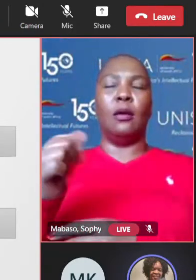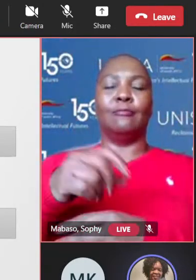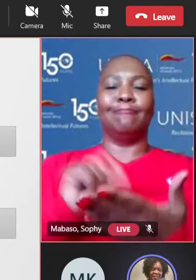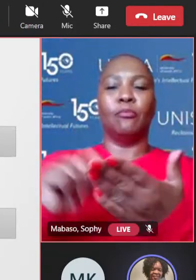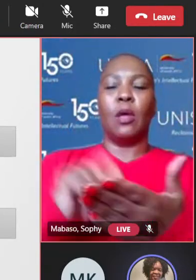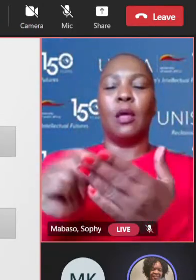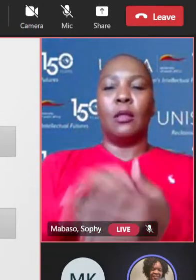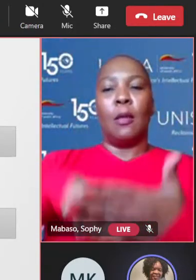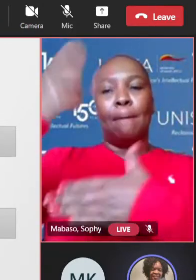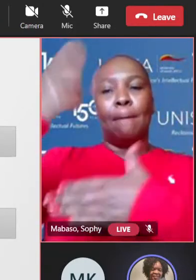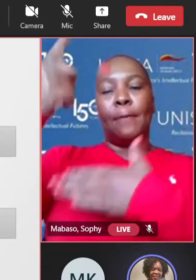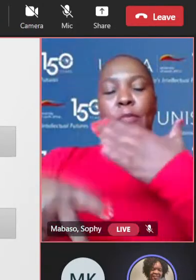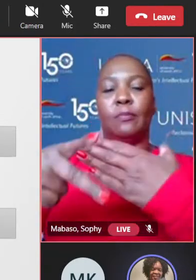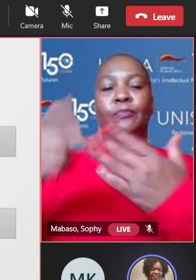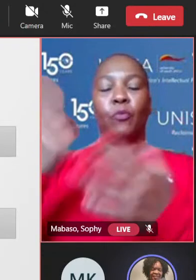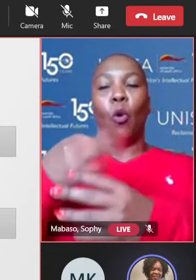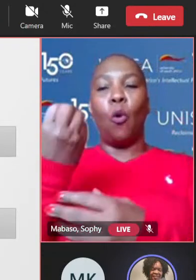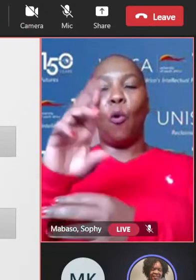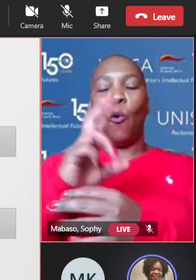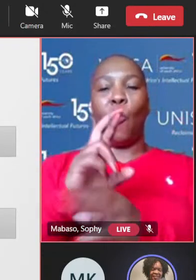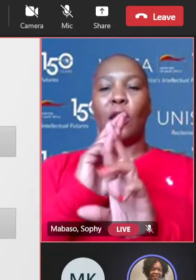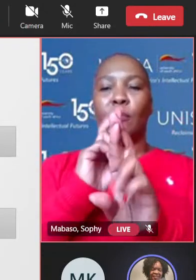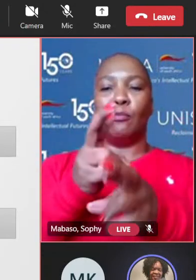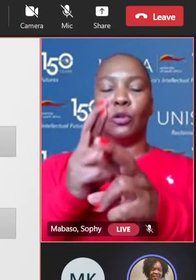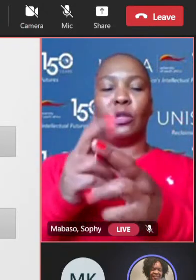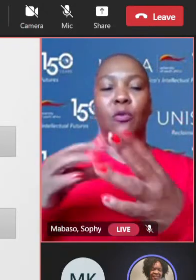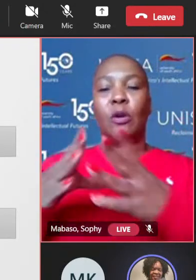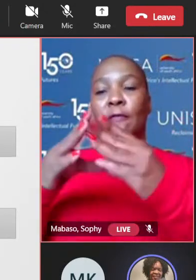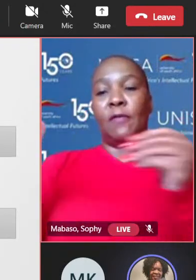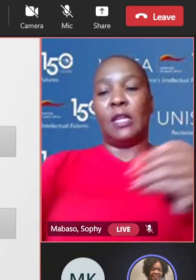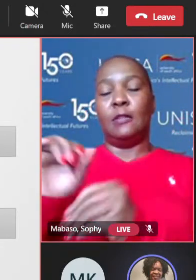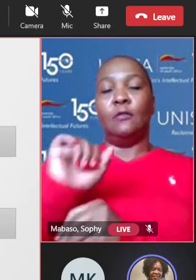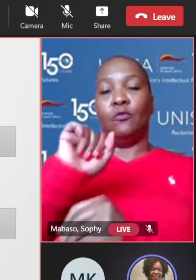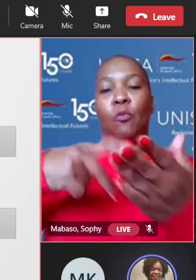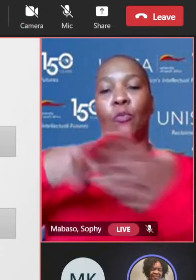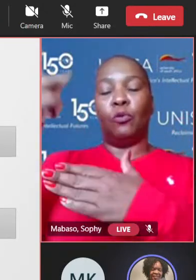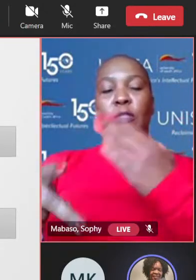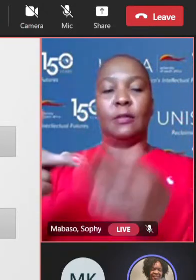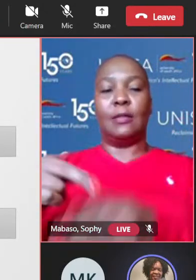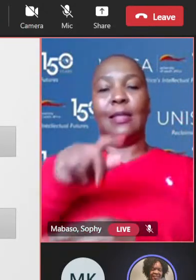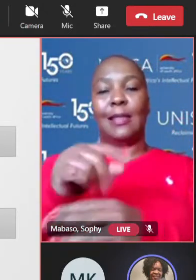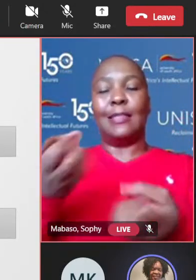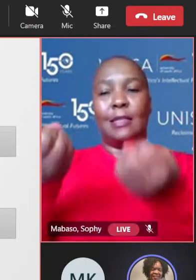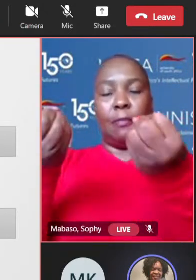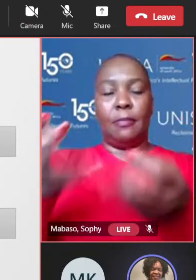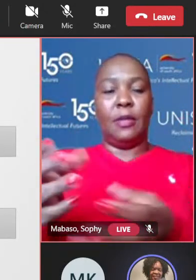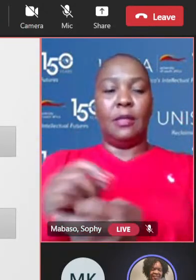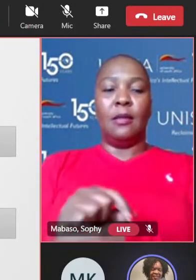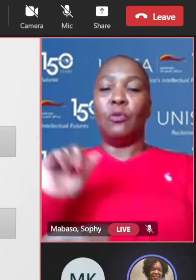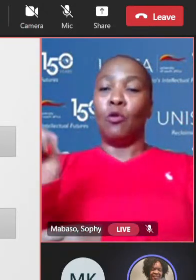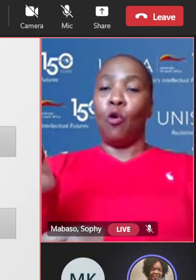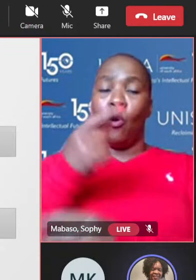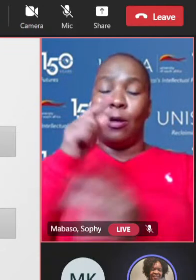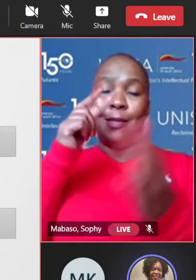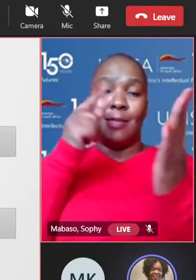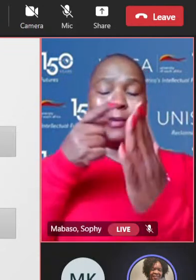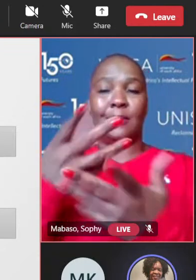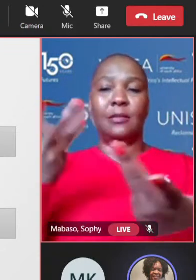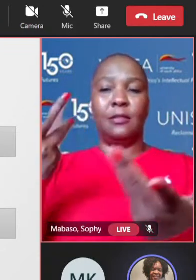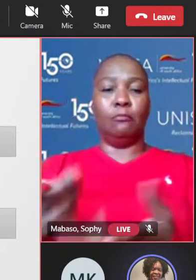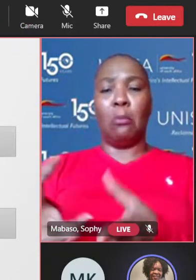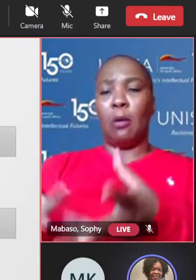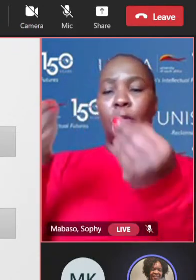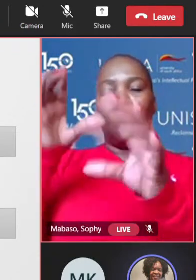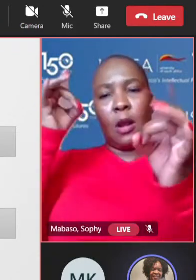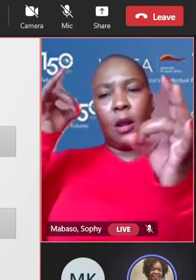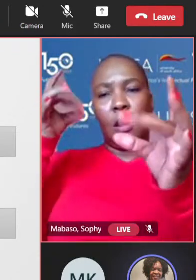project, a report after conducting your project, and that is what is submitted. But with all this, you do get your information